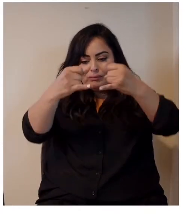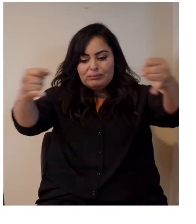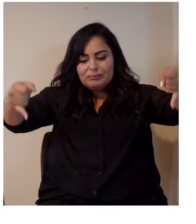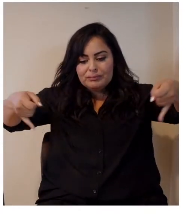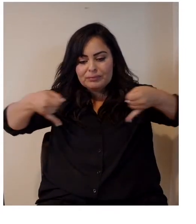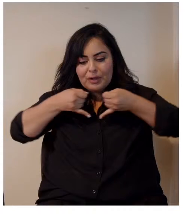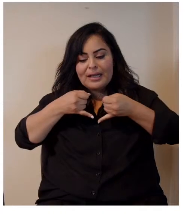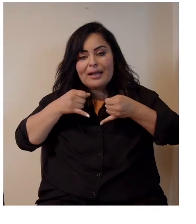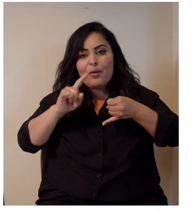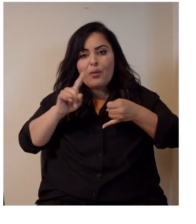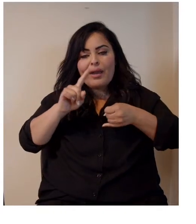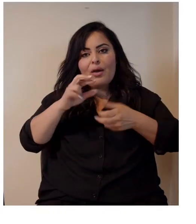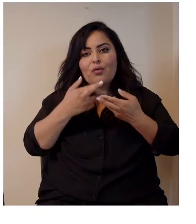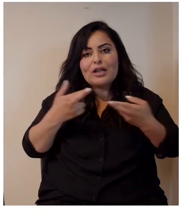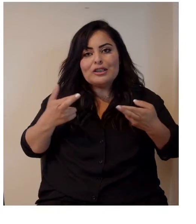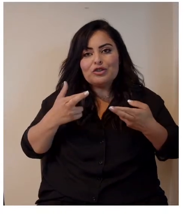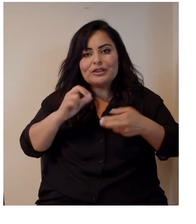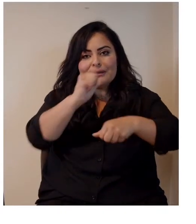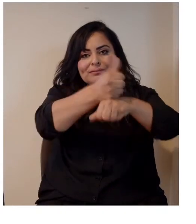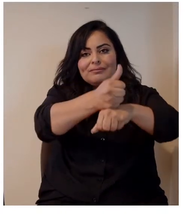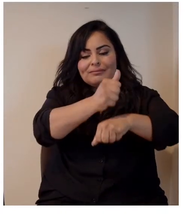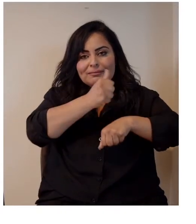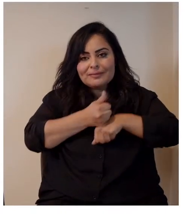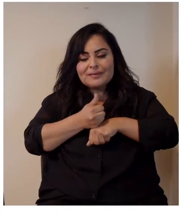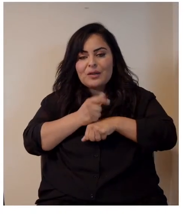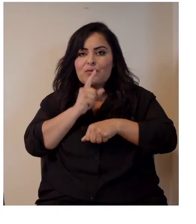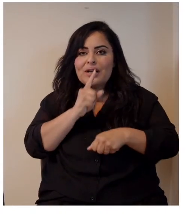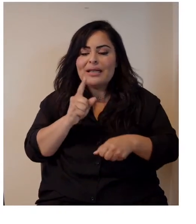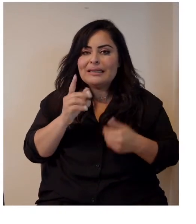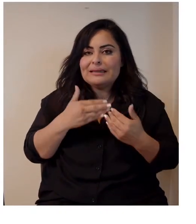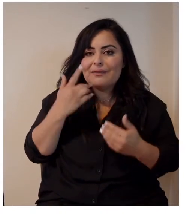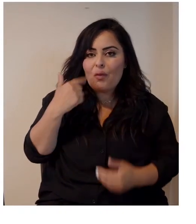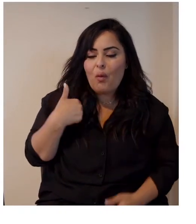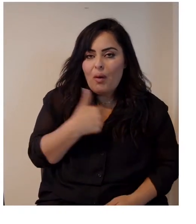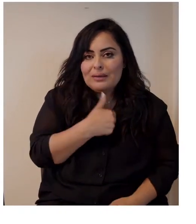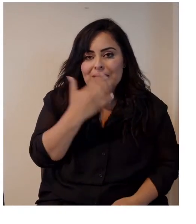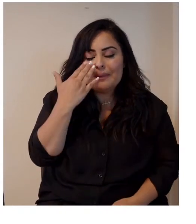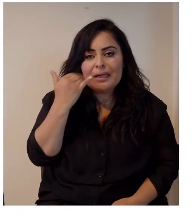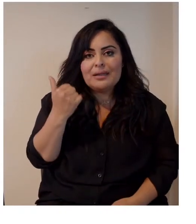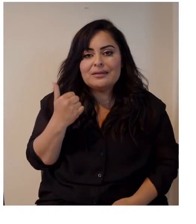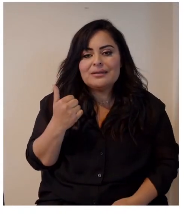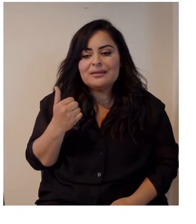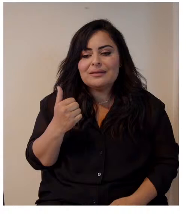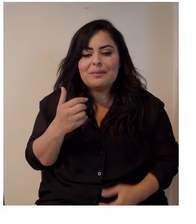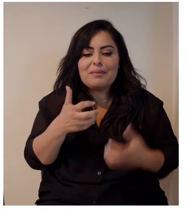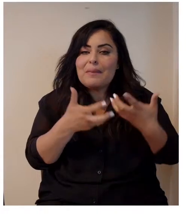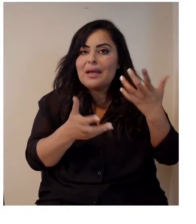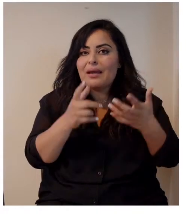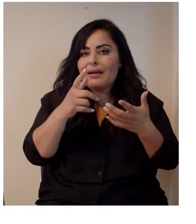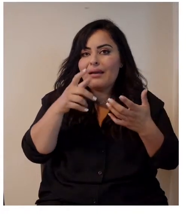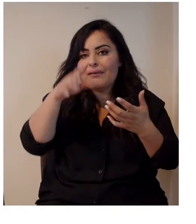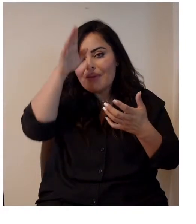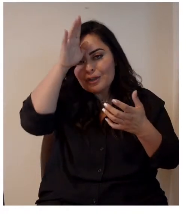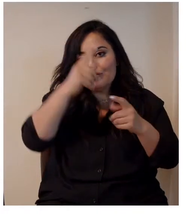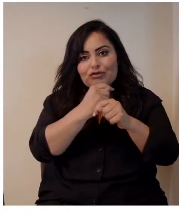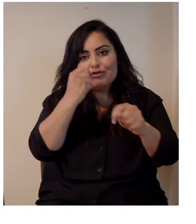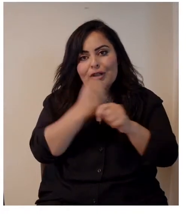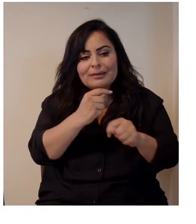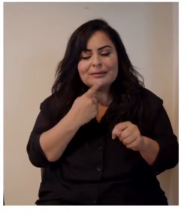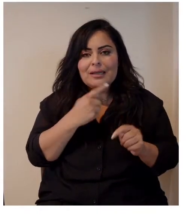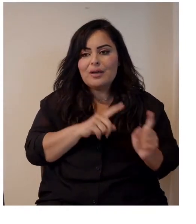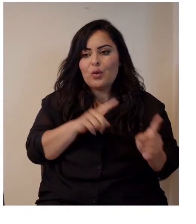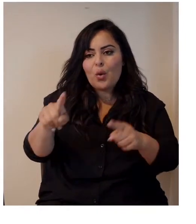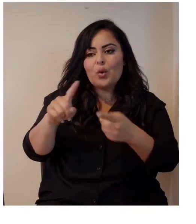where resources get assigned. And it's kind of it's a convenience thing for us because I can say to an engine that checks in, I need you to go